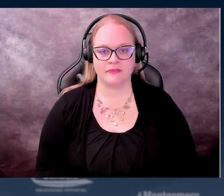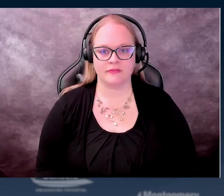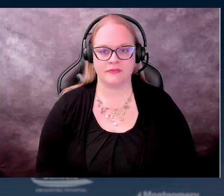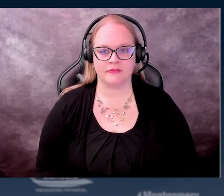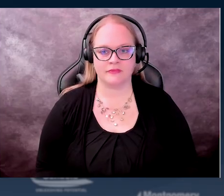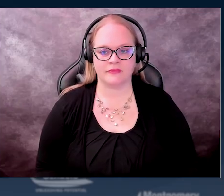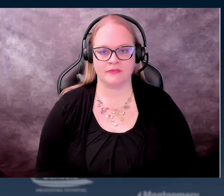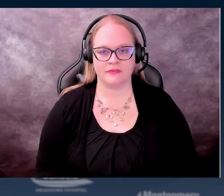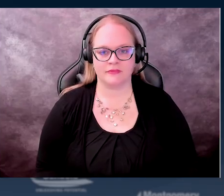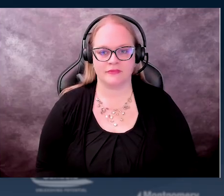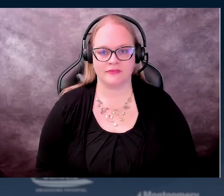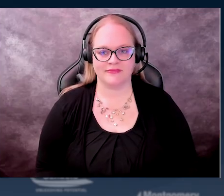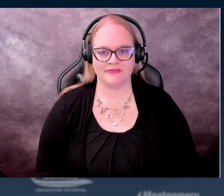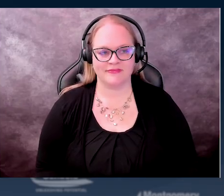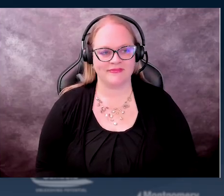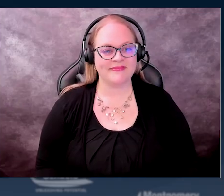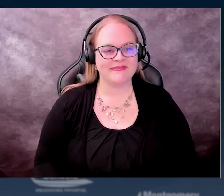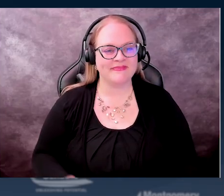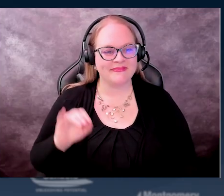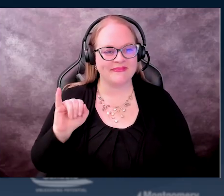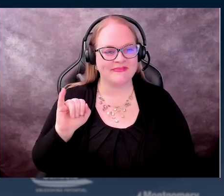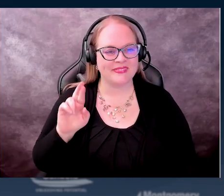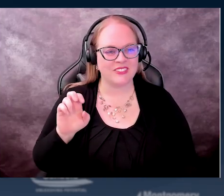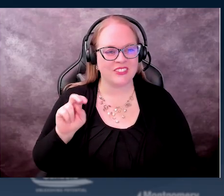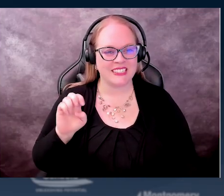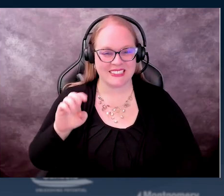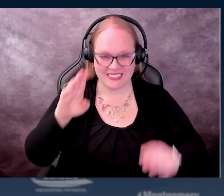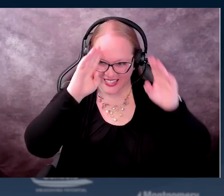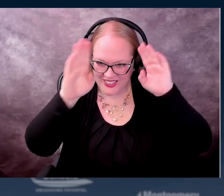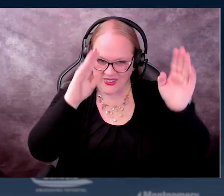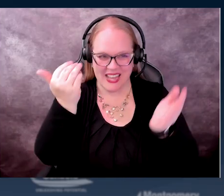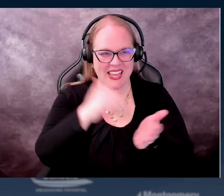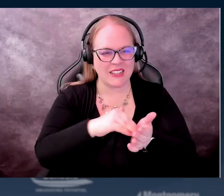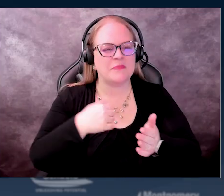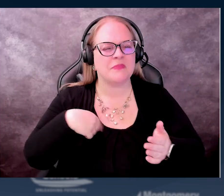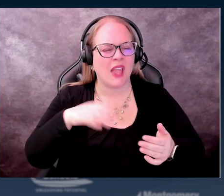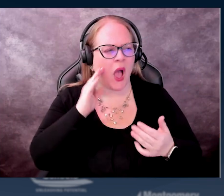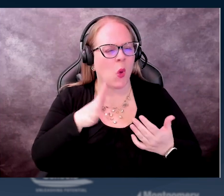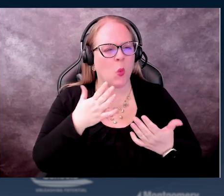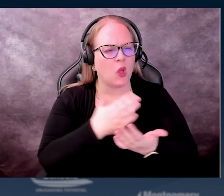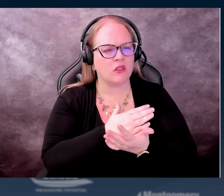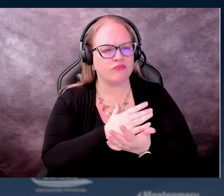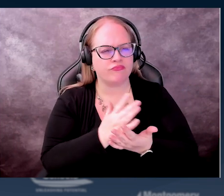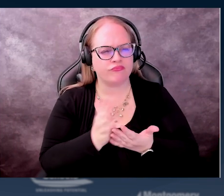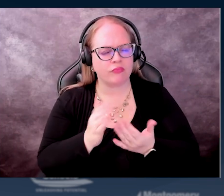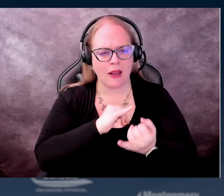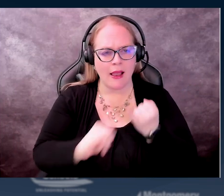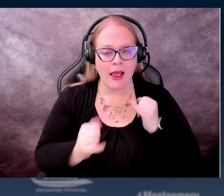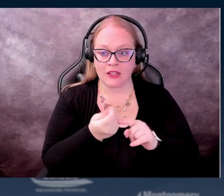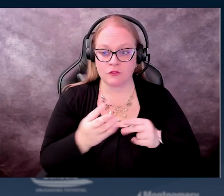Hi again. I will be going through the last few slides before we head into our